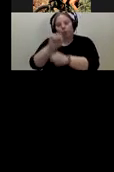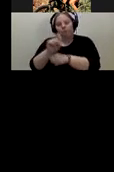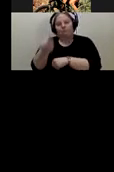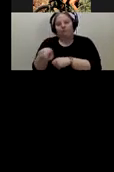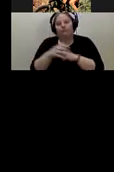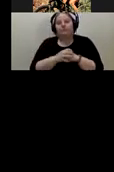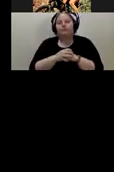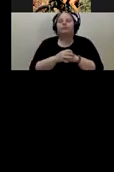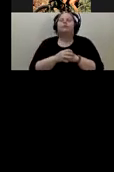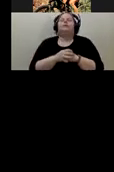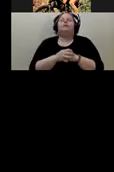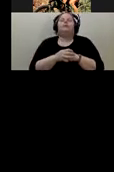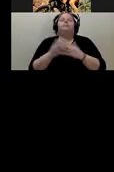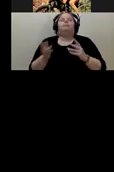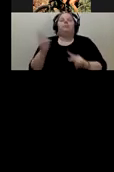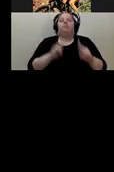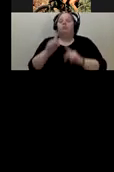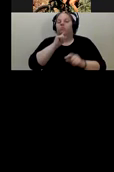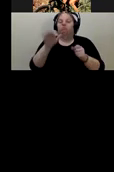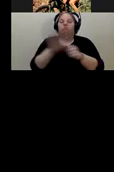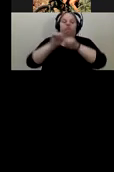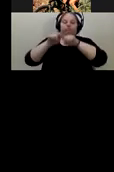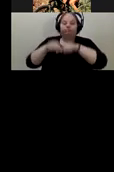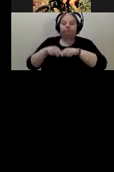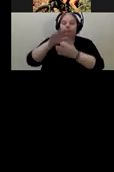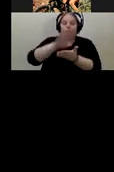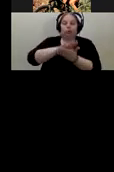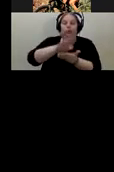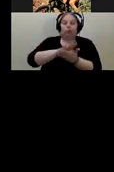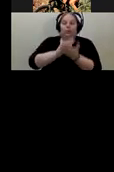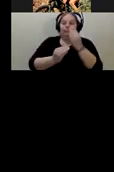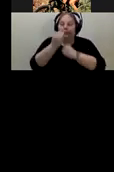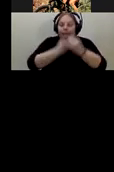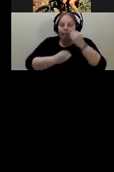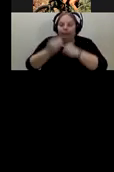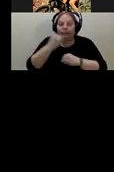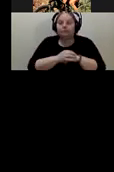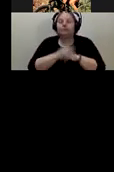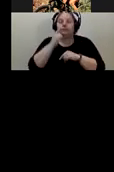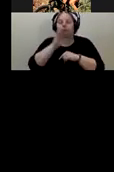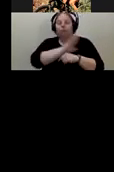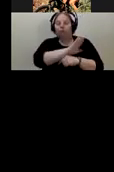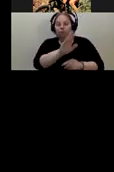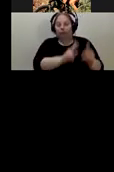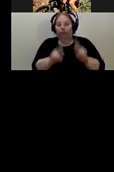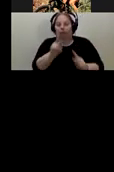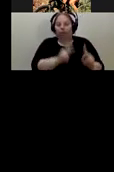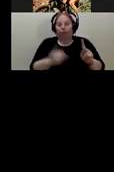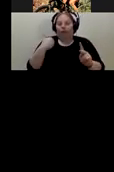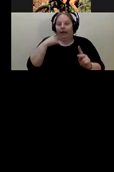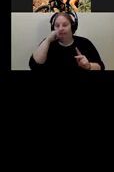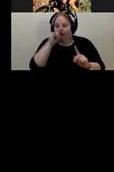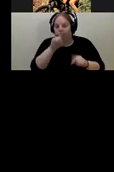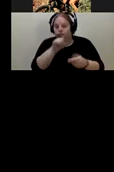people who rely on school meals for those individuals who have kids in